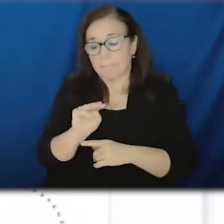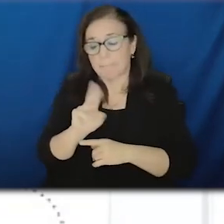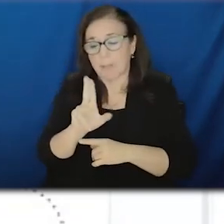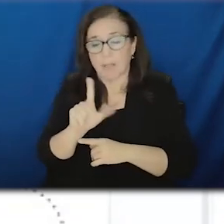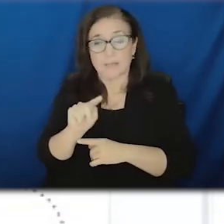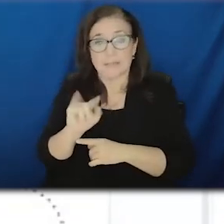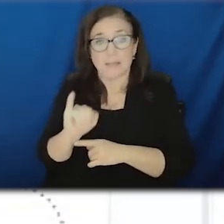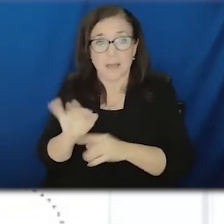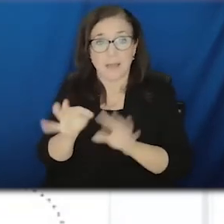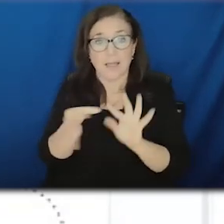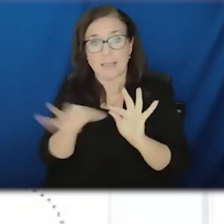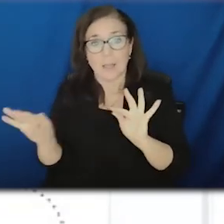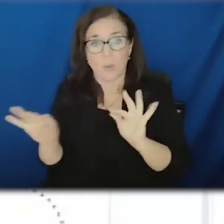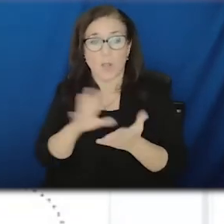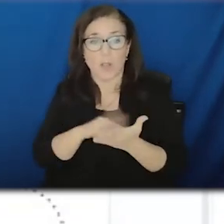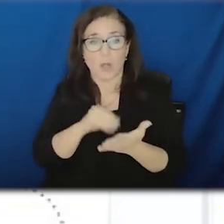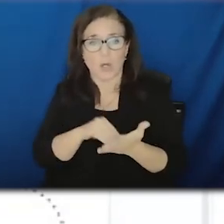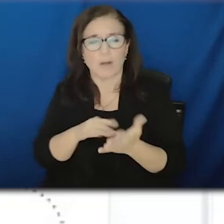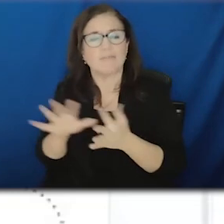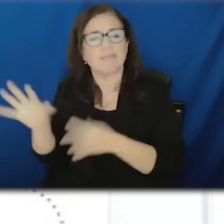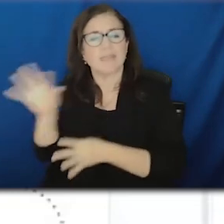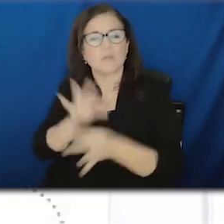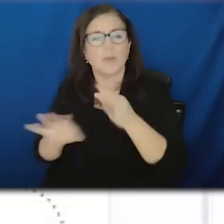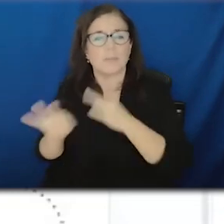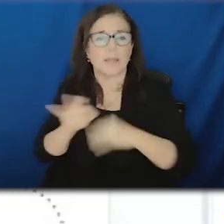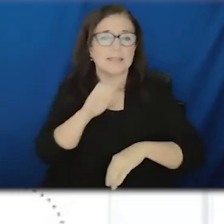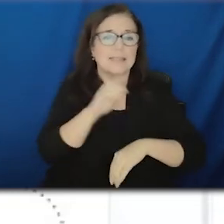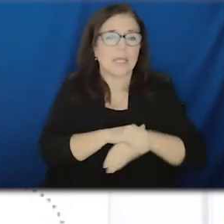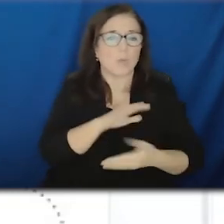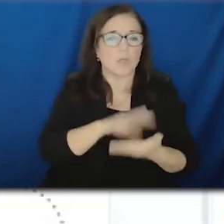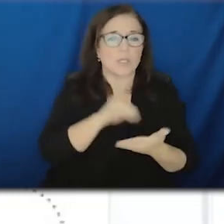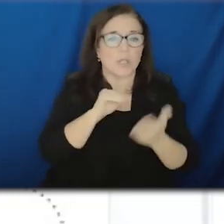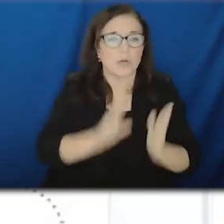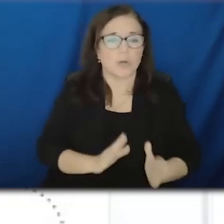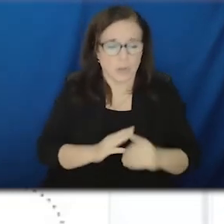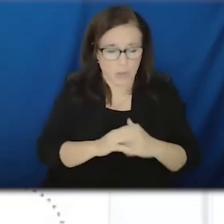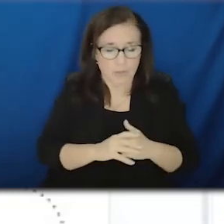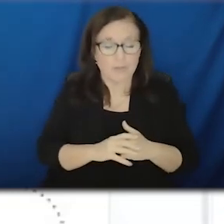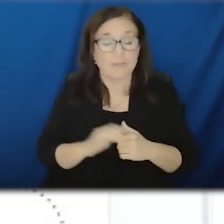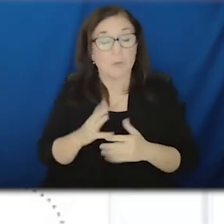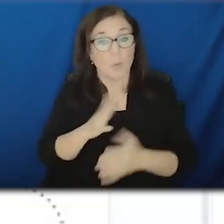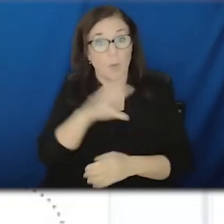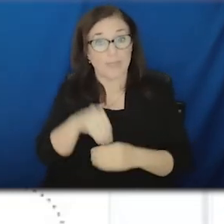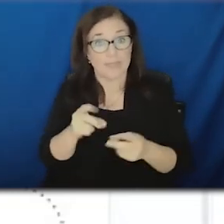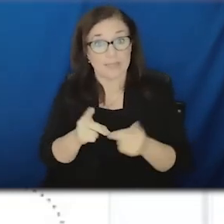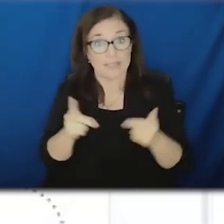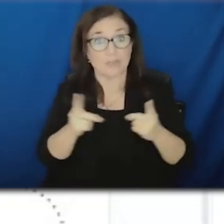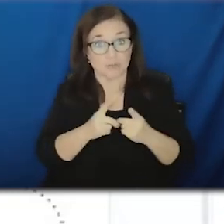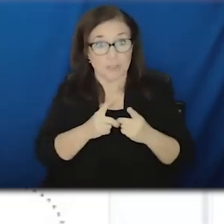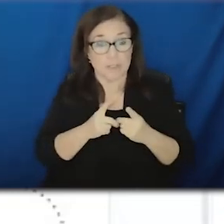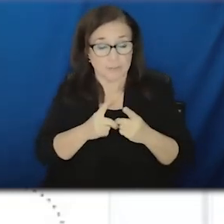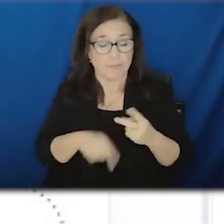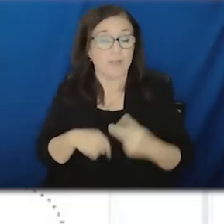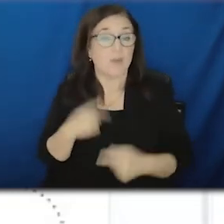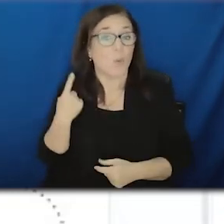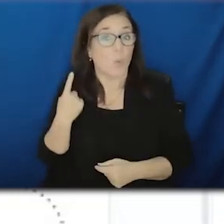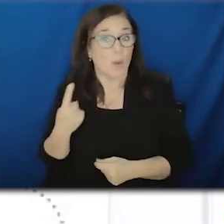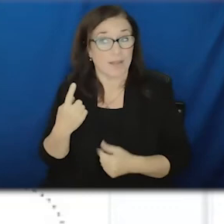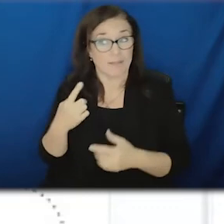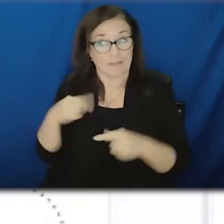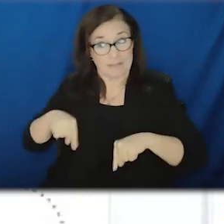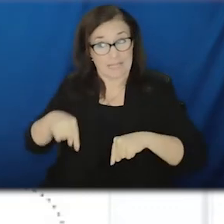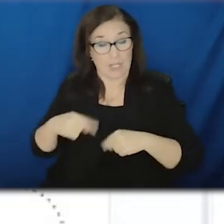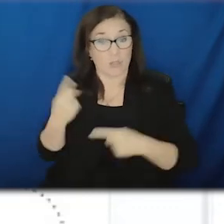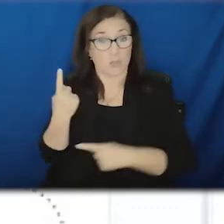learner in our district. As one of the first districts in California to officially adopt an